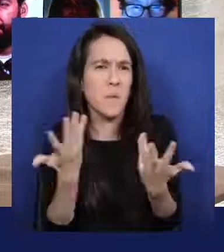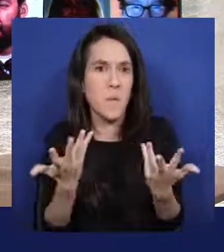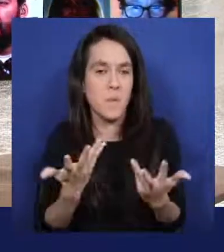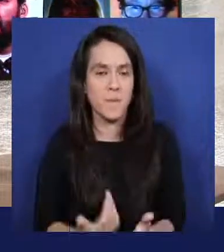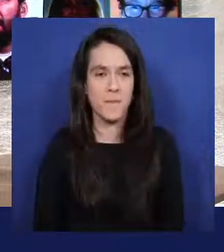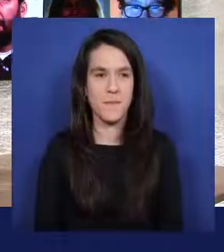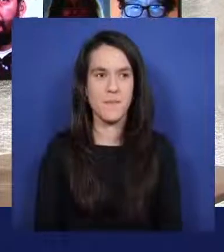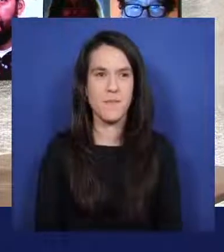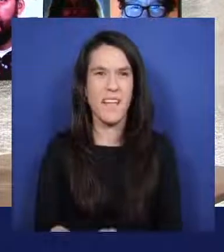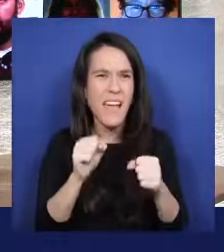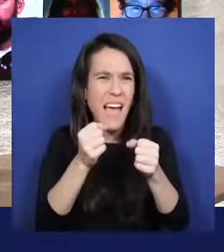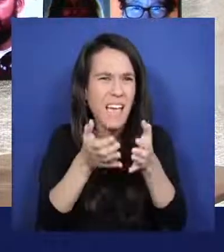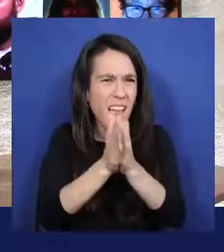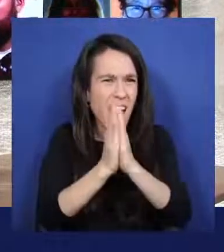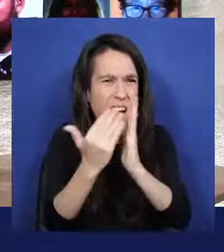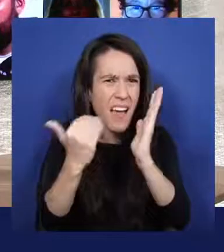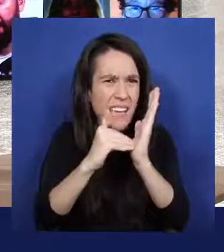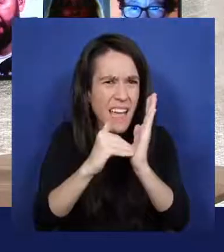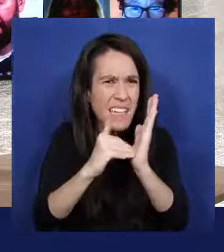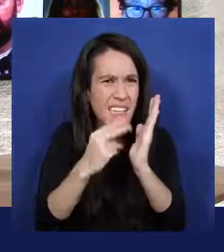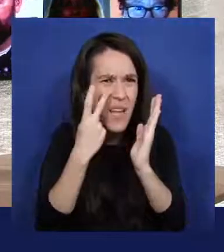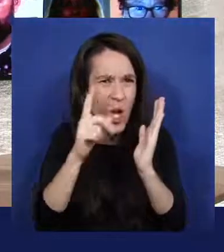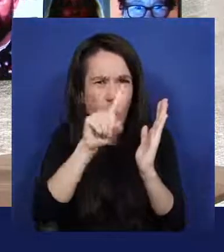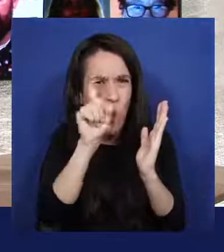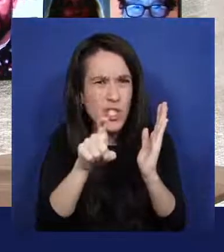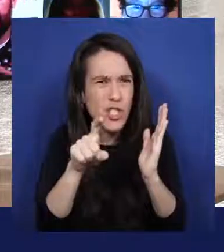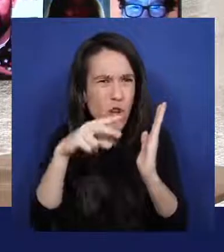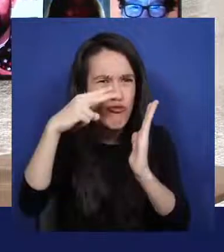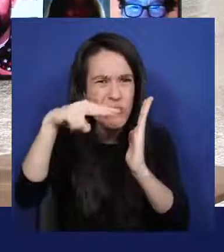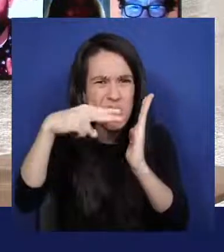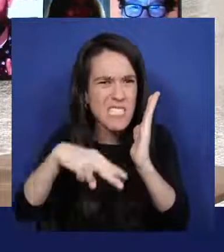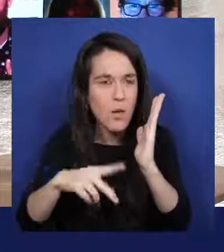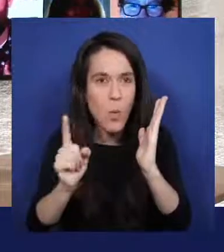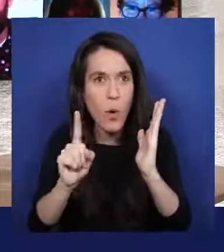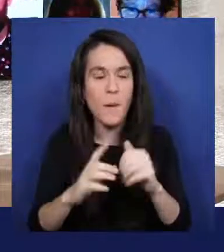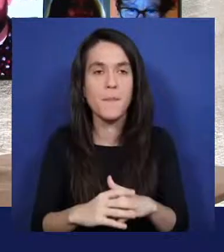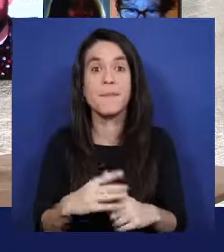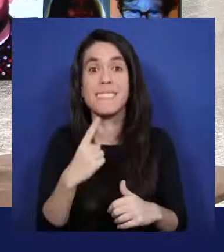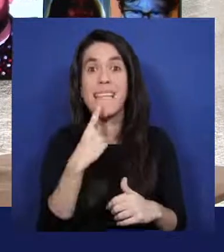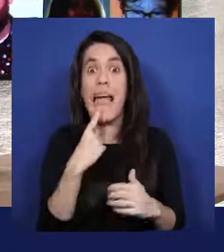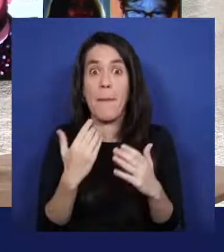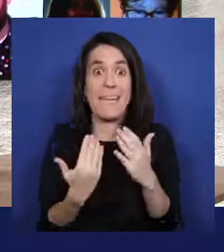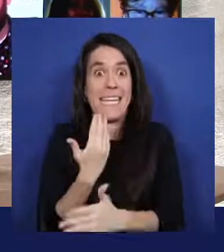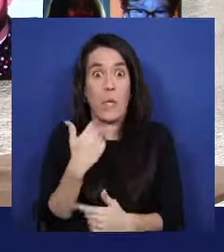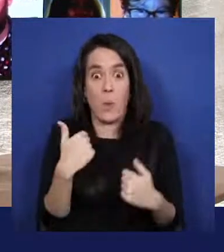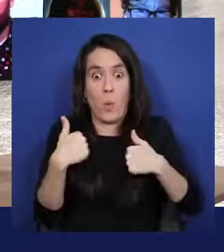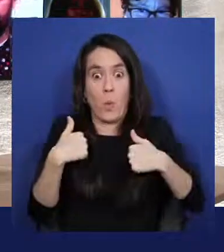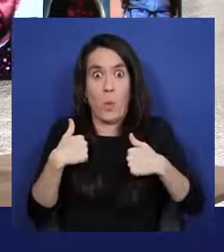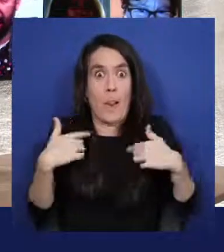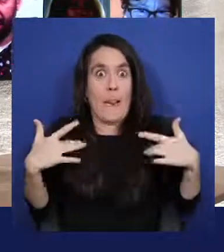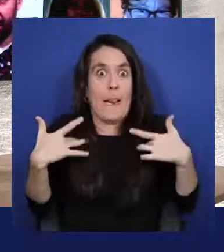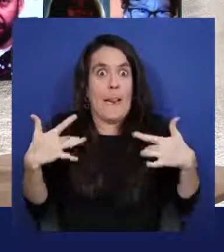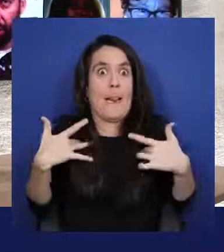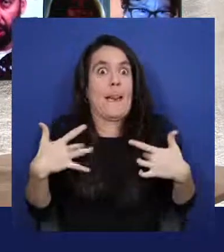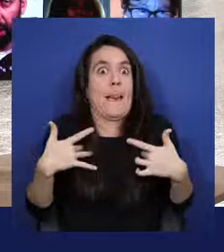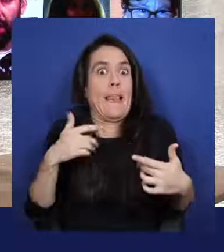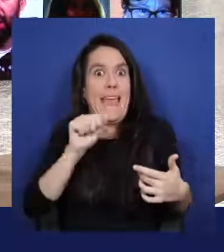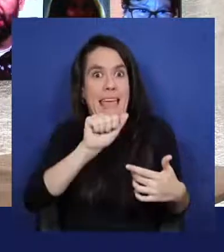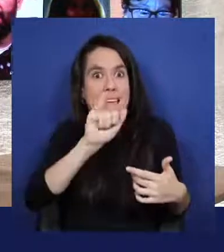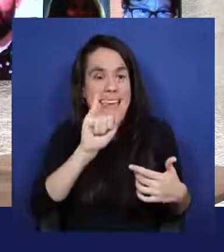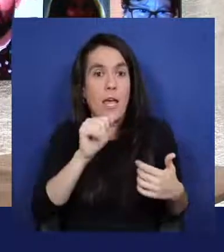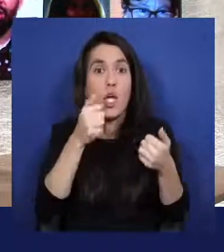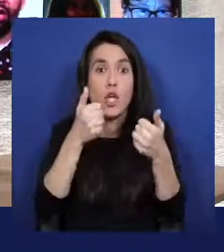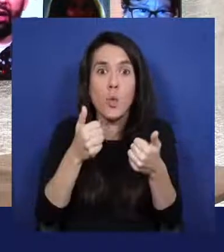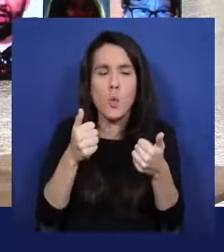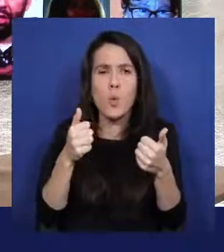question, or can we read it somewhere? Absolutely. So if, as a beginner in AI, is it useless to start training things locally,